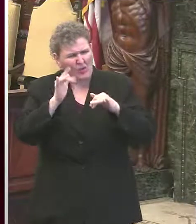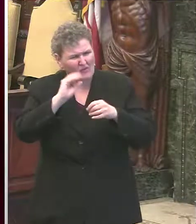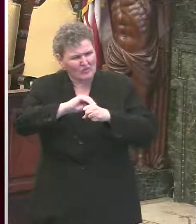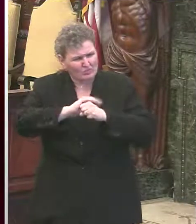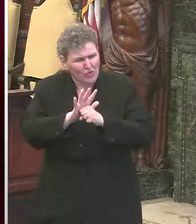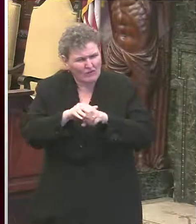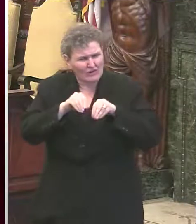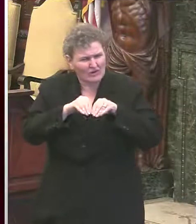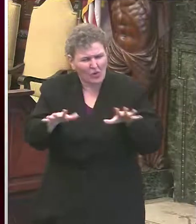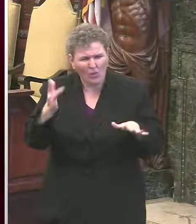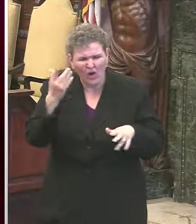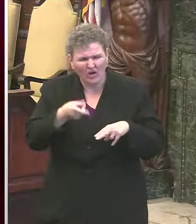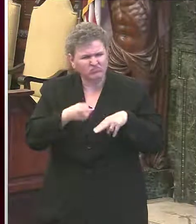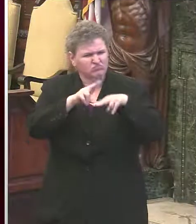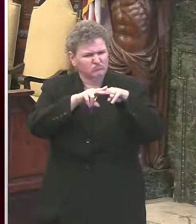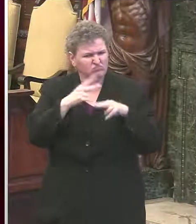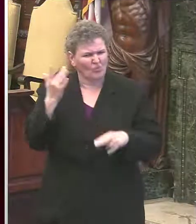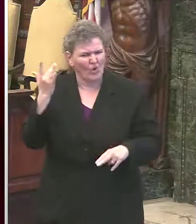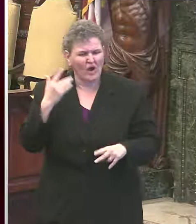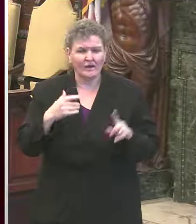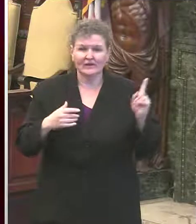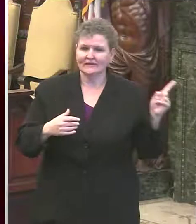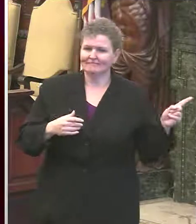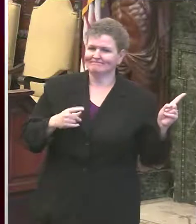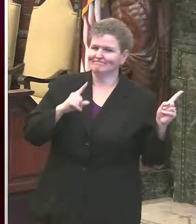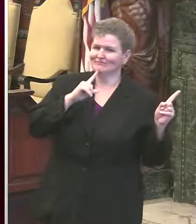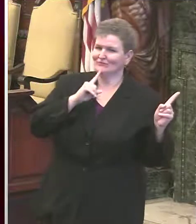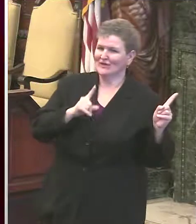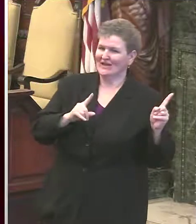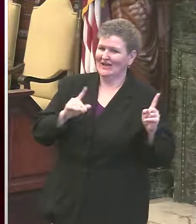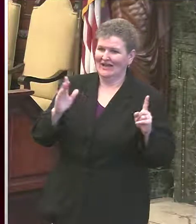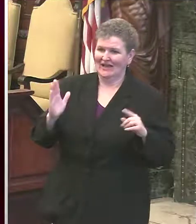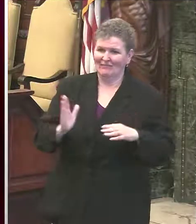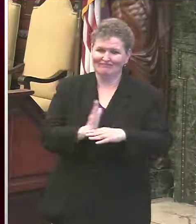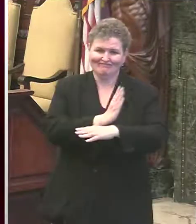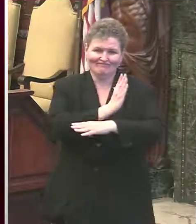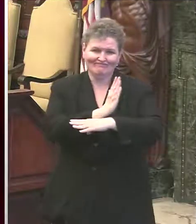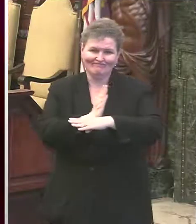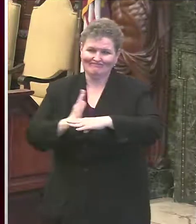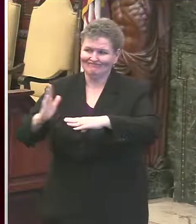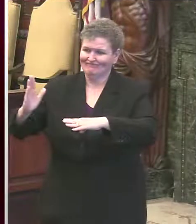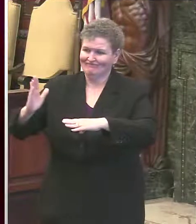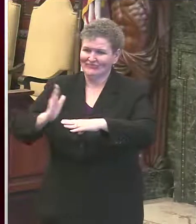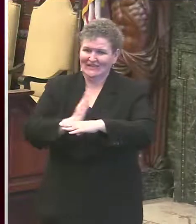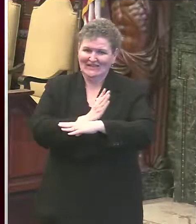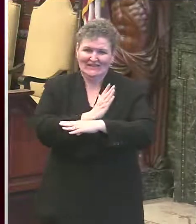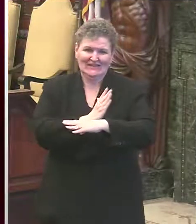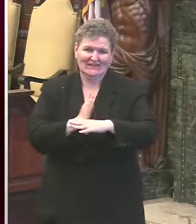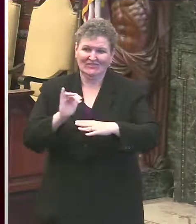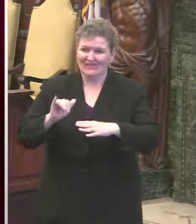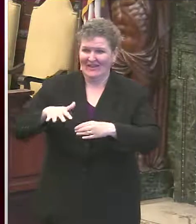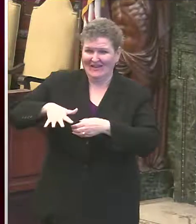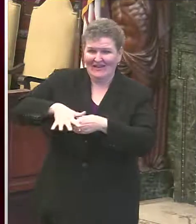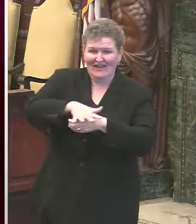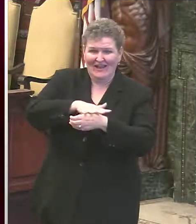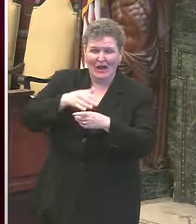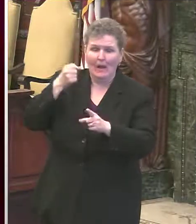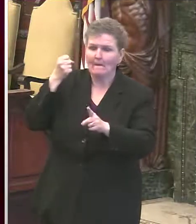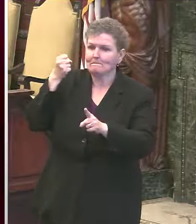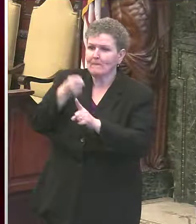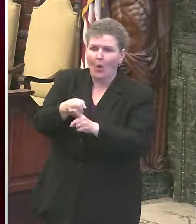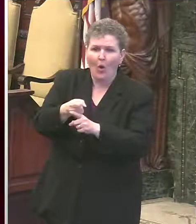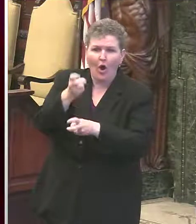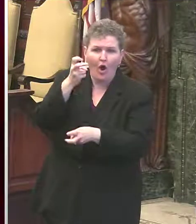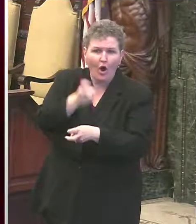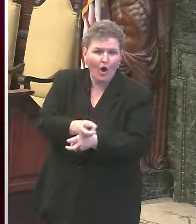know, it's pretty broad spread. The only thing that I've noted is that the areas that are being hit the hardest now are the areas